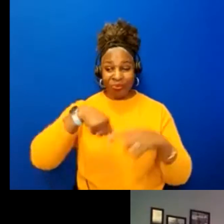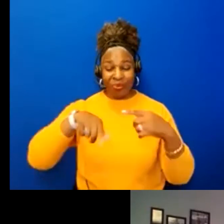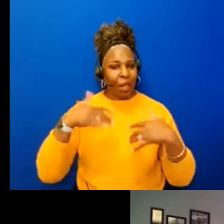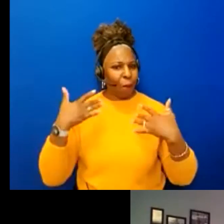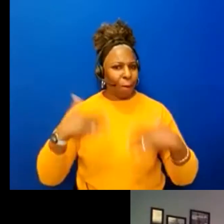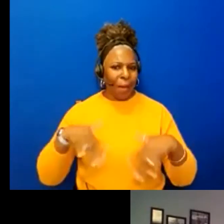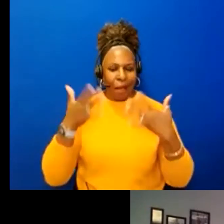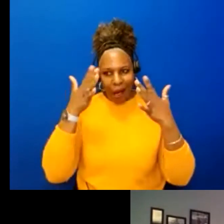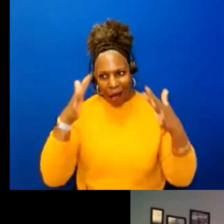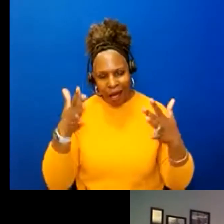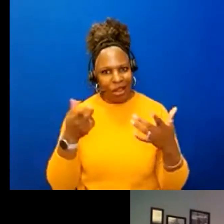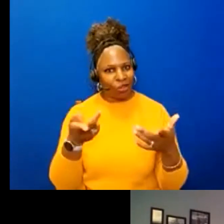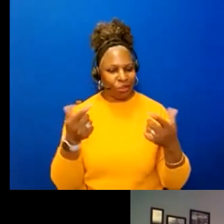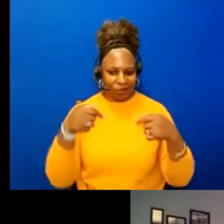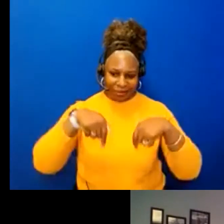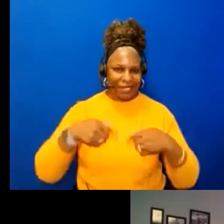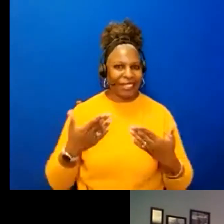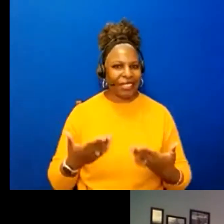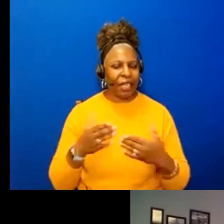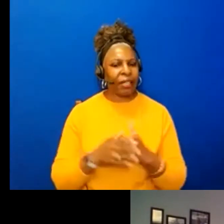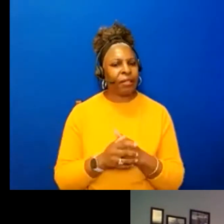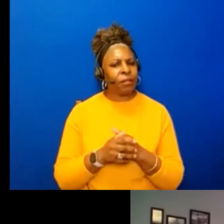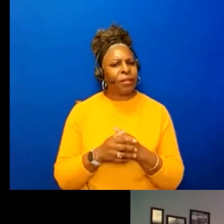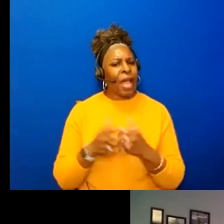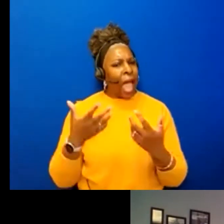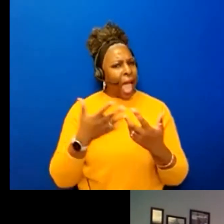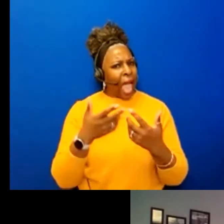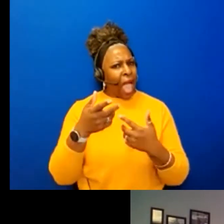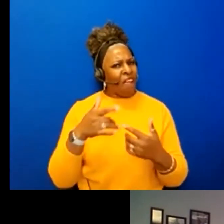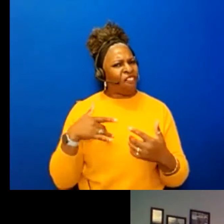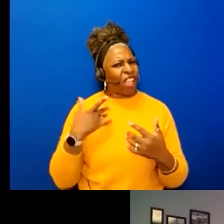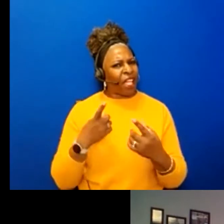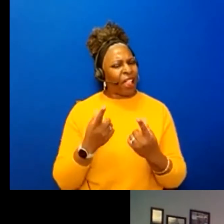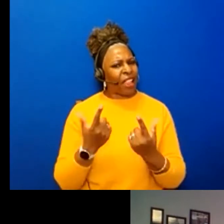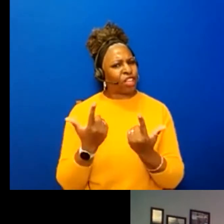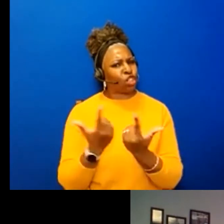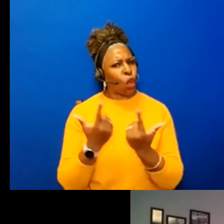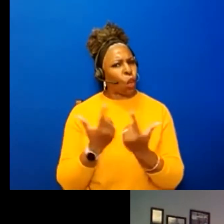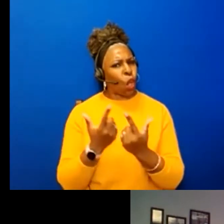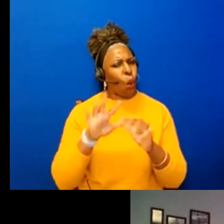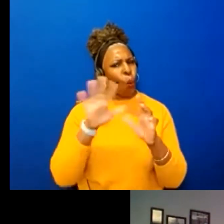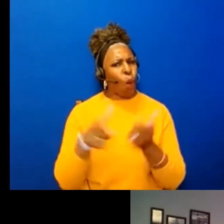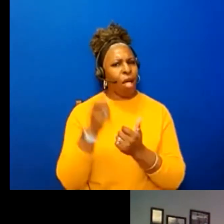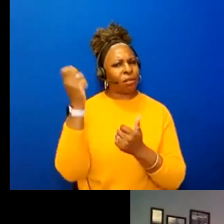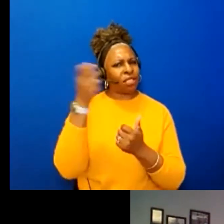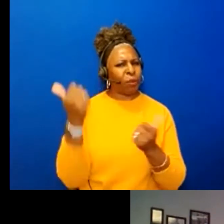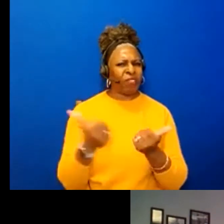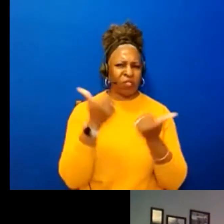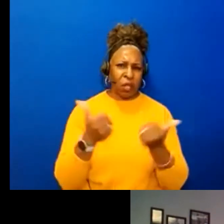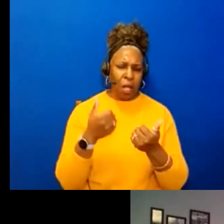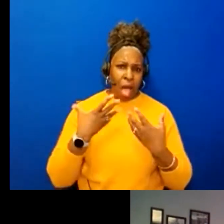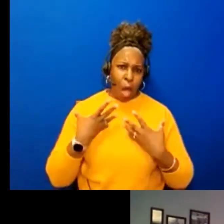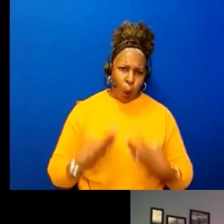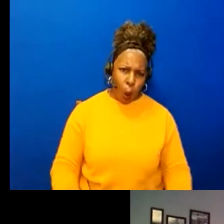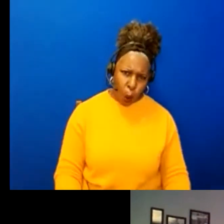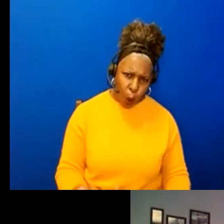have you with us. Tell us, how are you feeling after Tokyo and the World Championships? Because you must be exhausted. Yeah, I